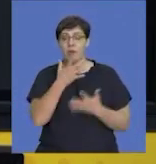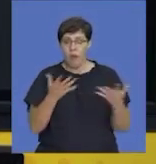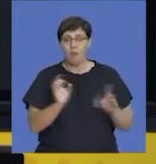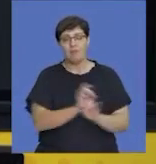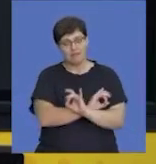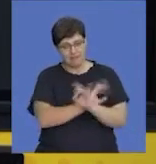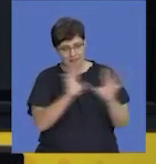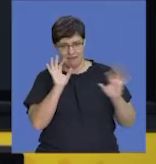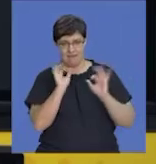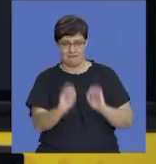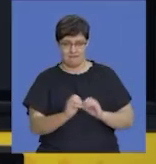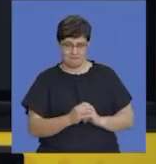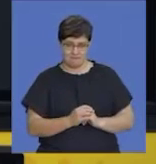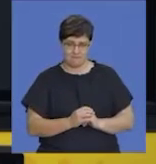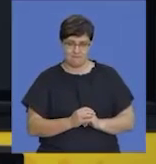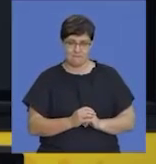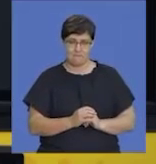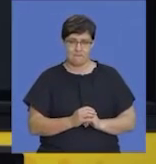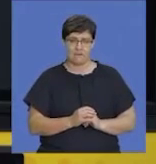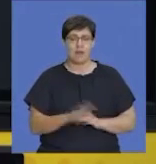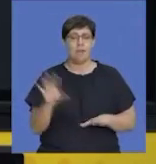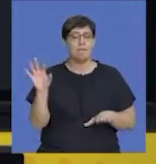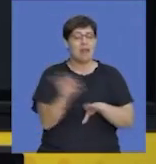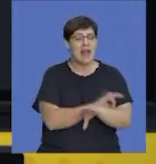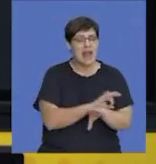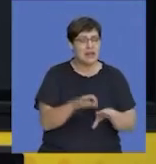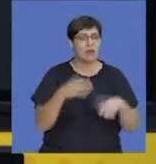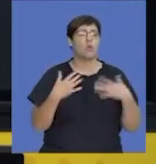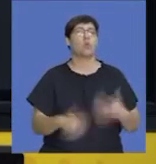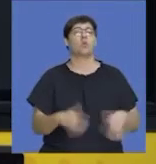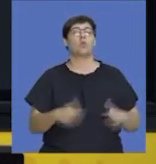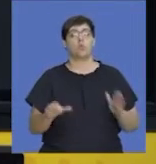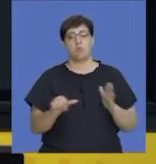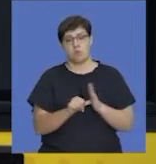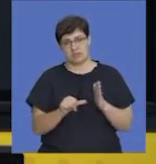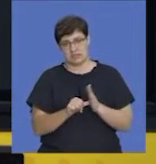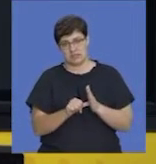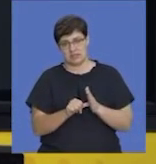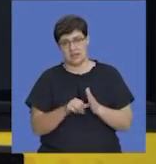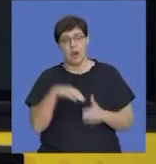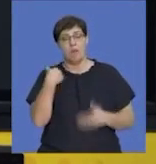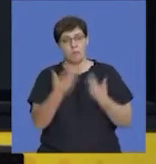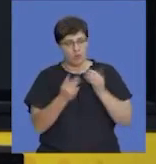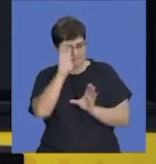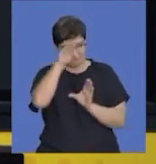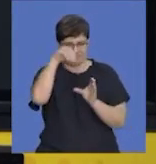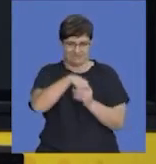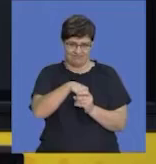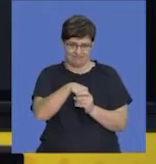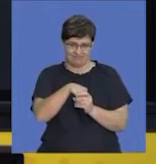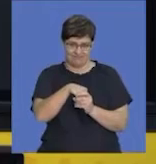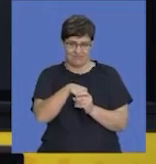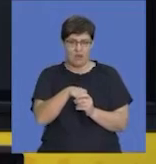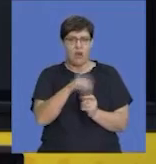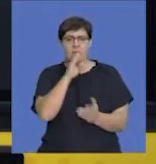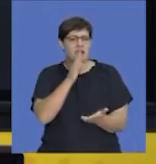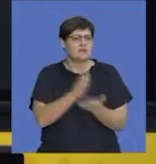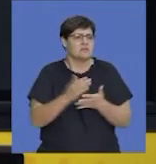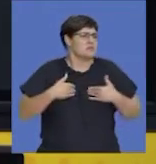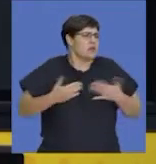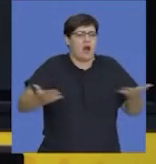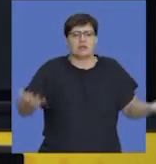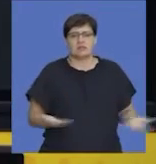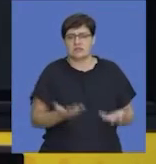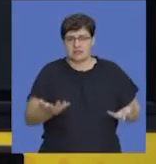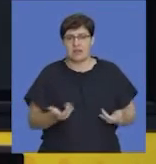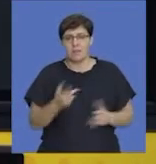right. Remember, planning is important and it is part of the process of writing. You have to start somewhere and you have to start